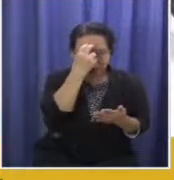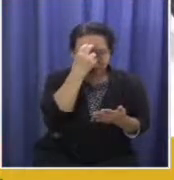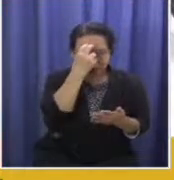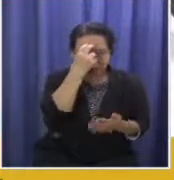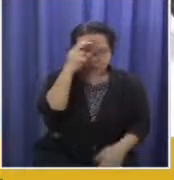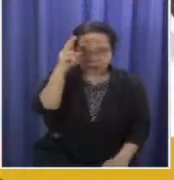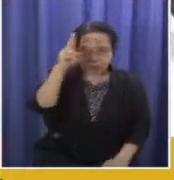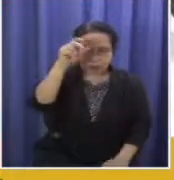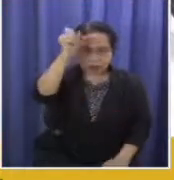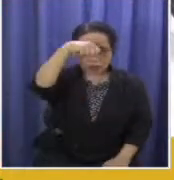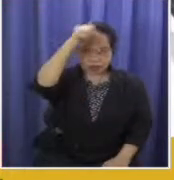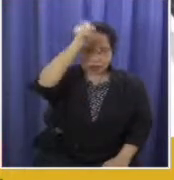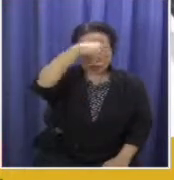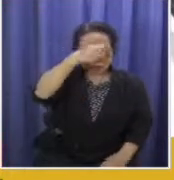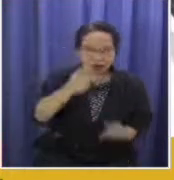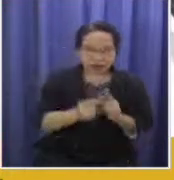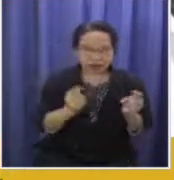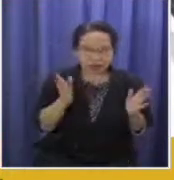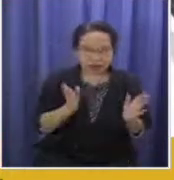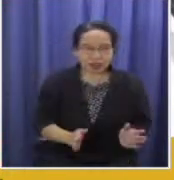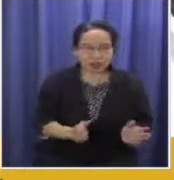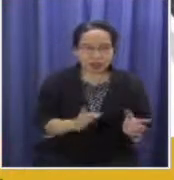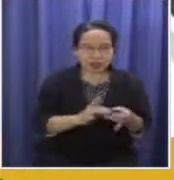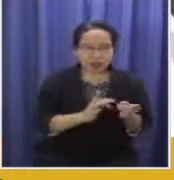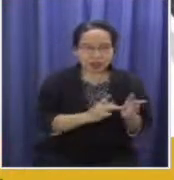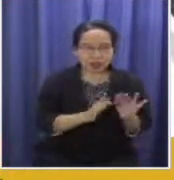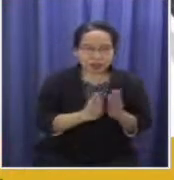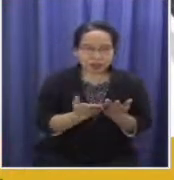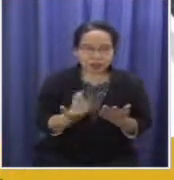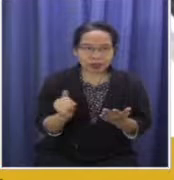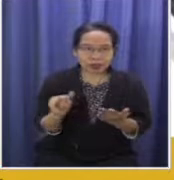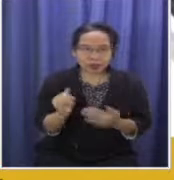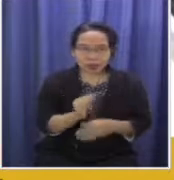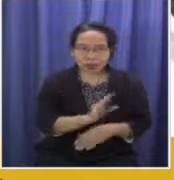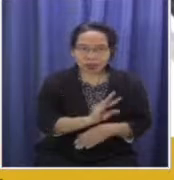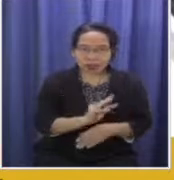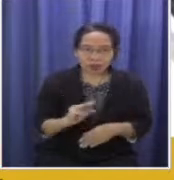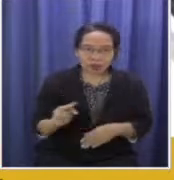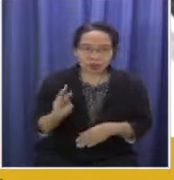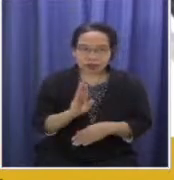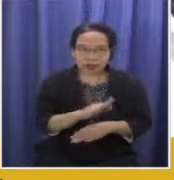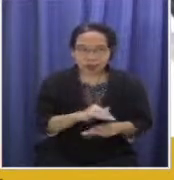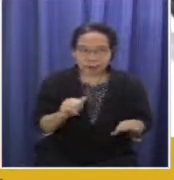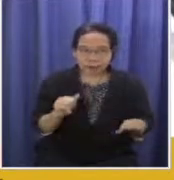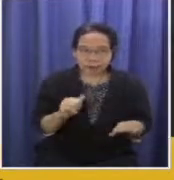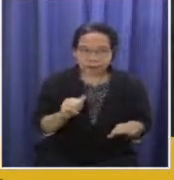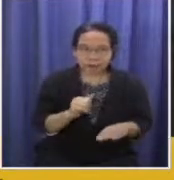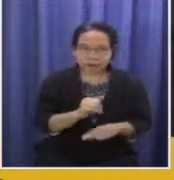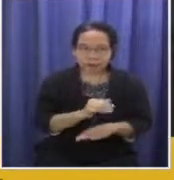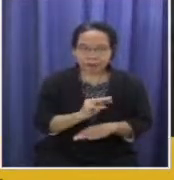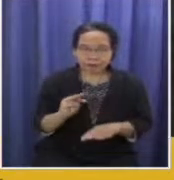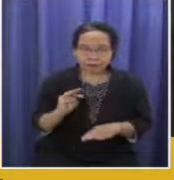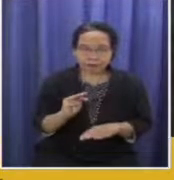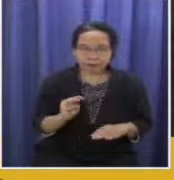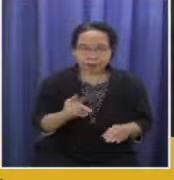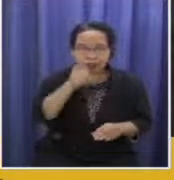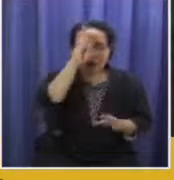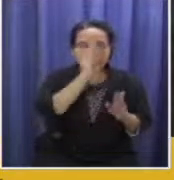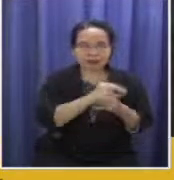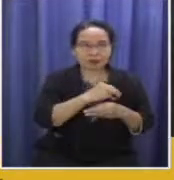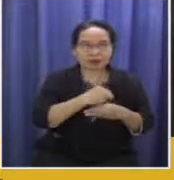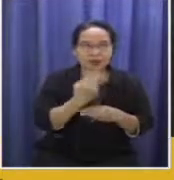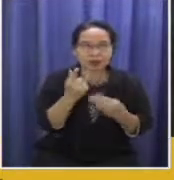and translators of the Bible, as they call them, God made 2 great